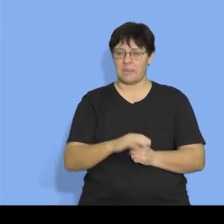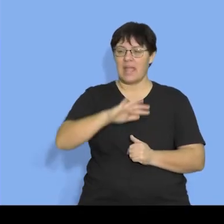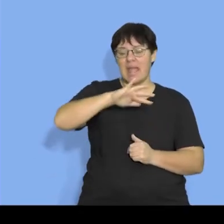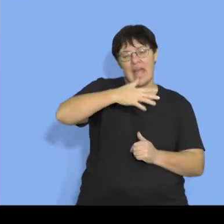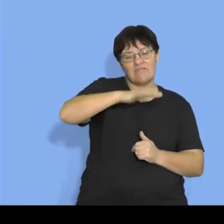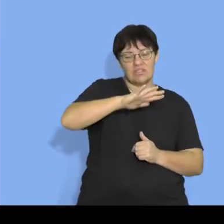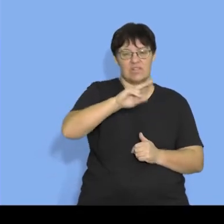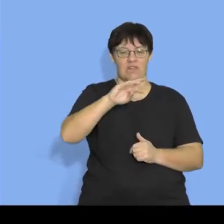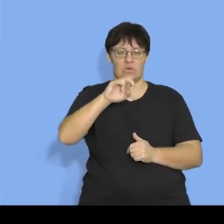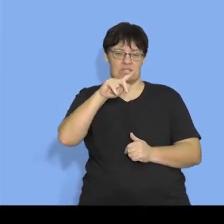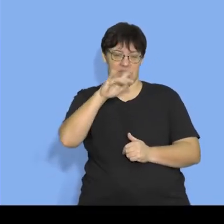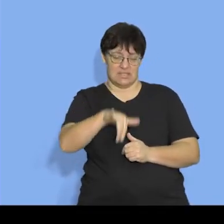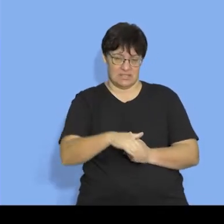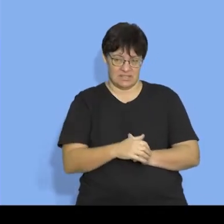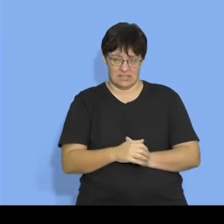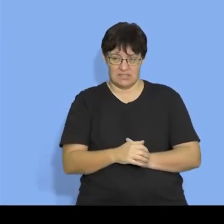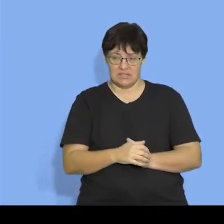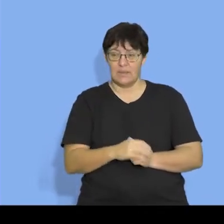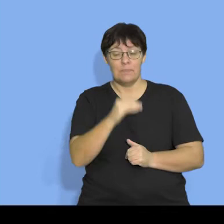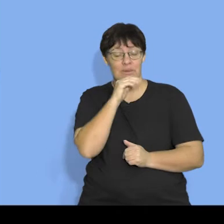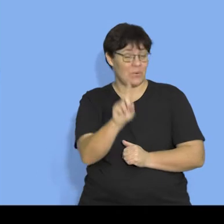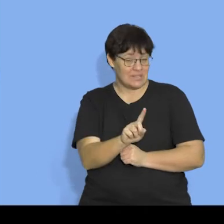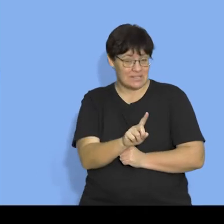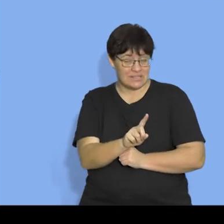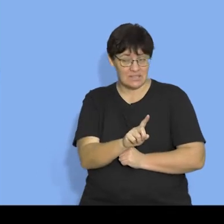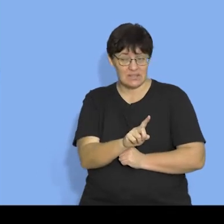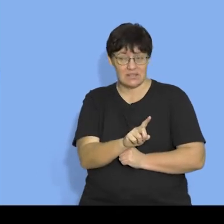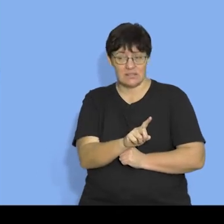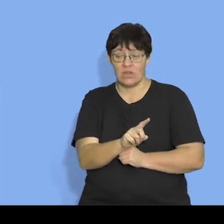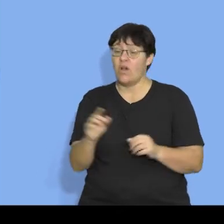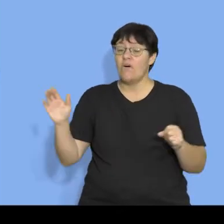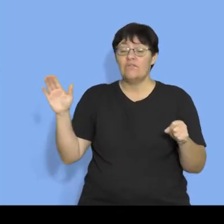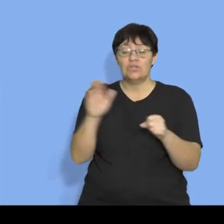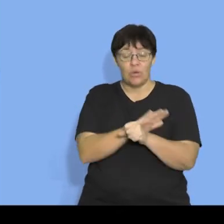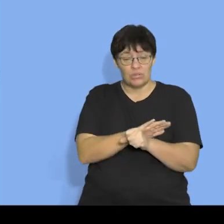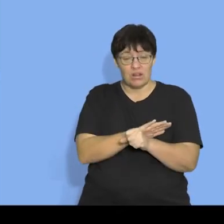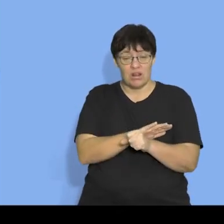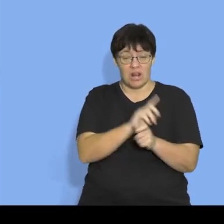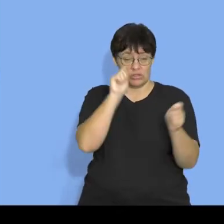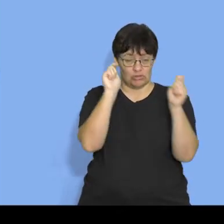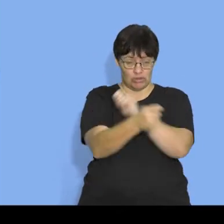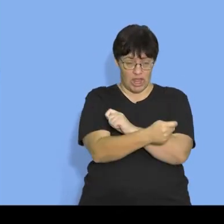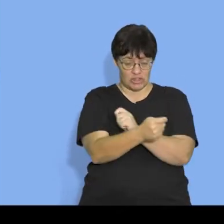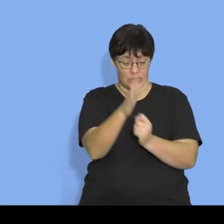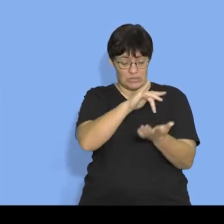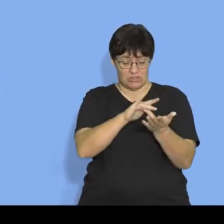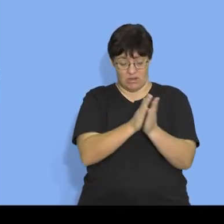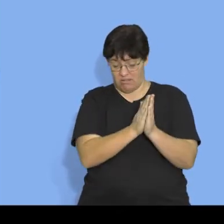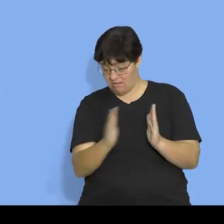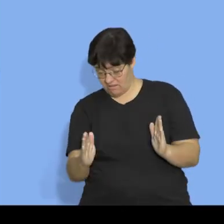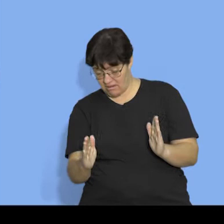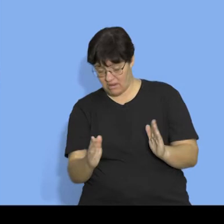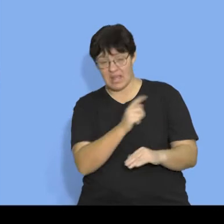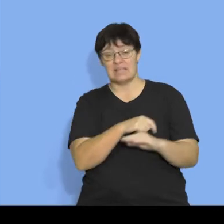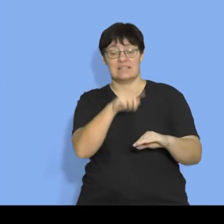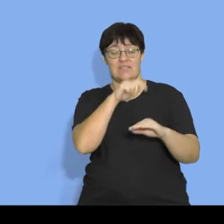Then we get average velocity, which means now we take total change in